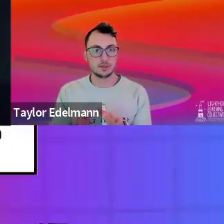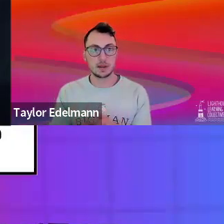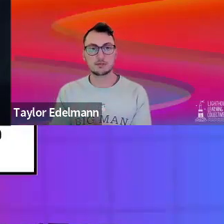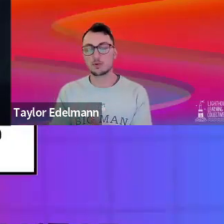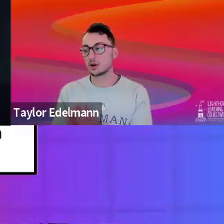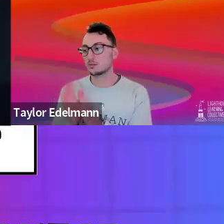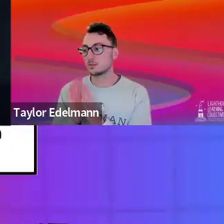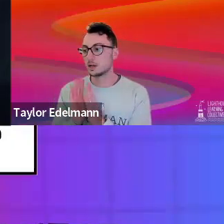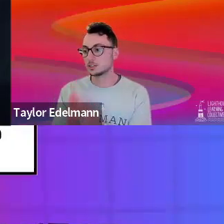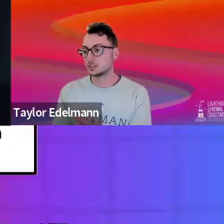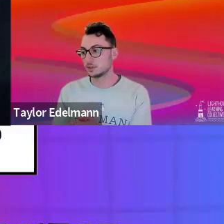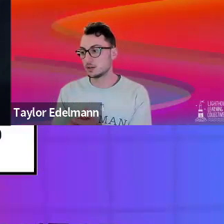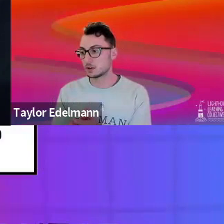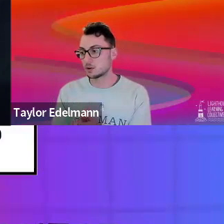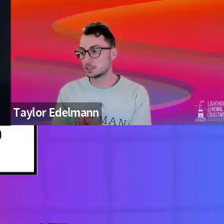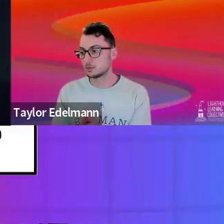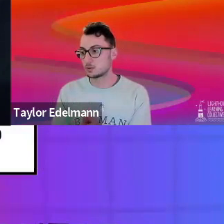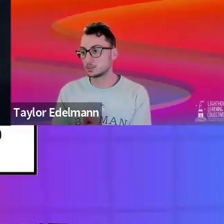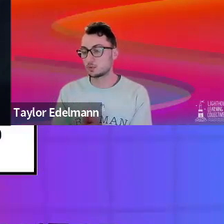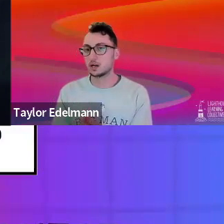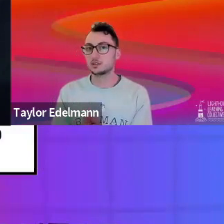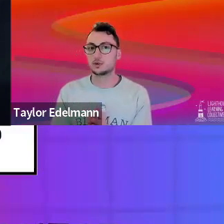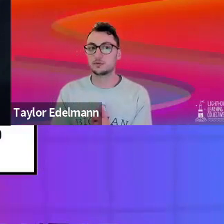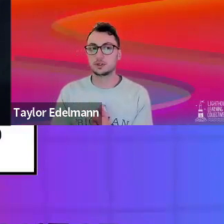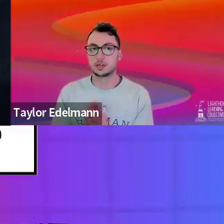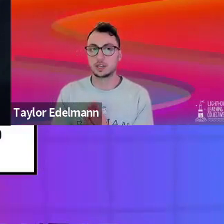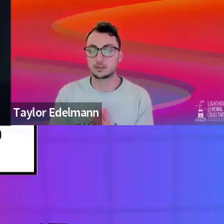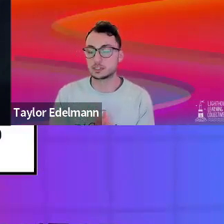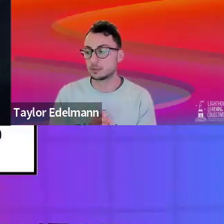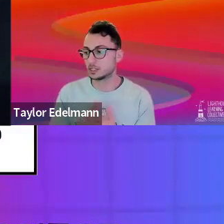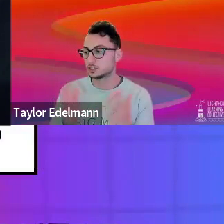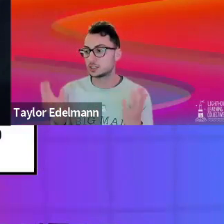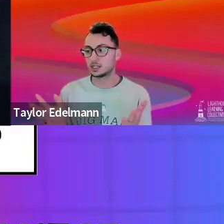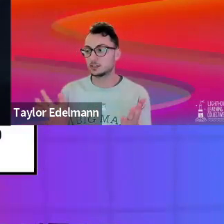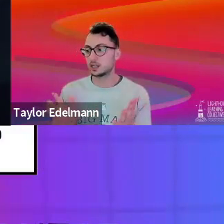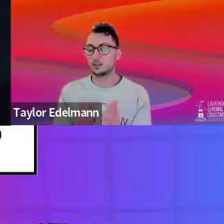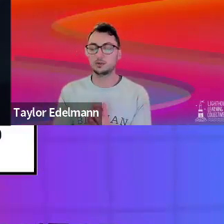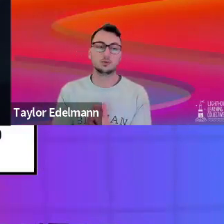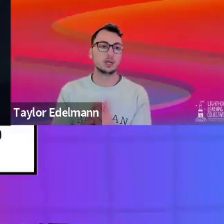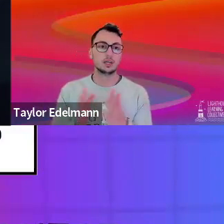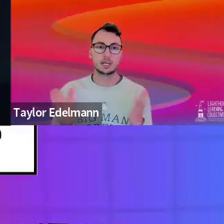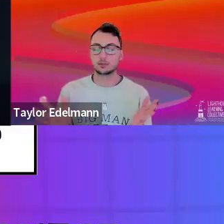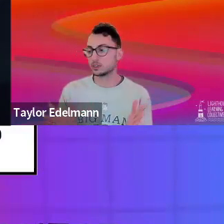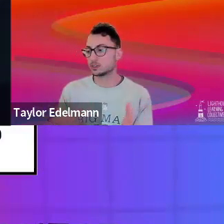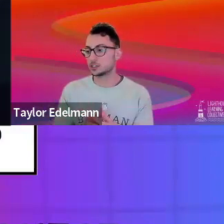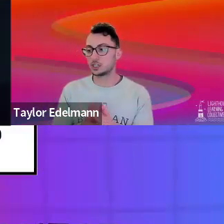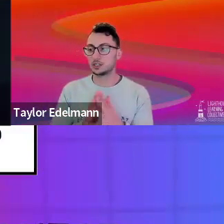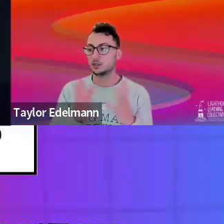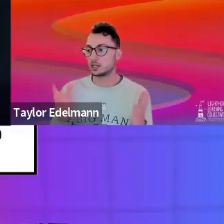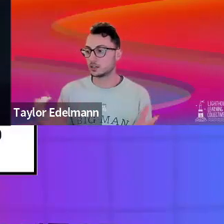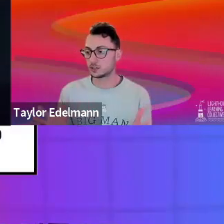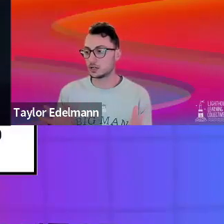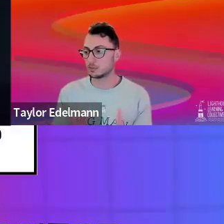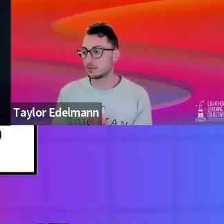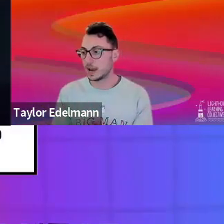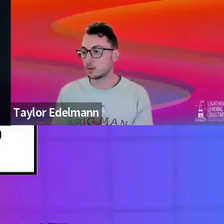have our feedback form, a certificate request form as well. So if you're looking for something that just says that you sat through this session, you